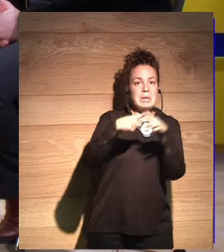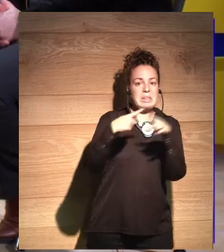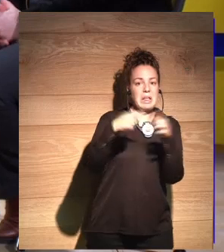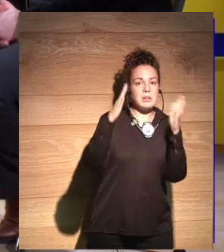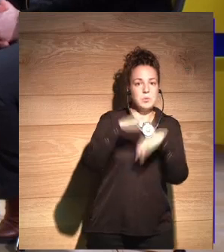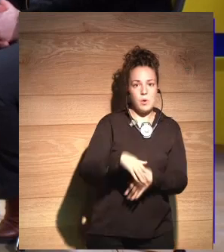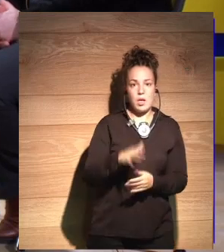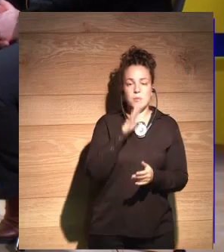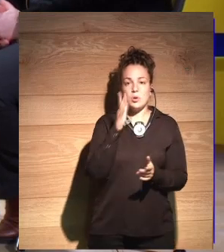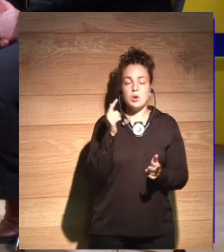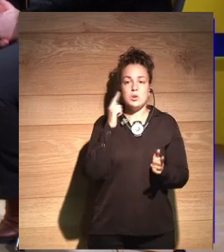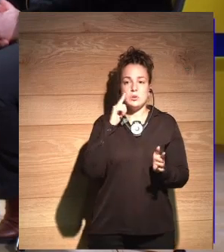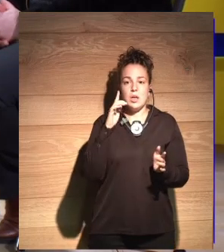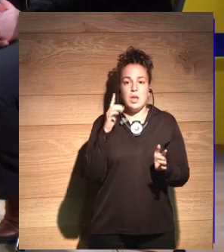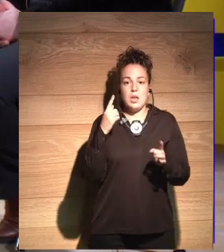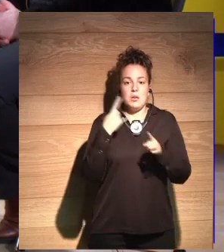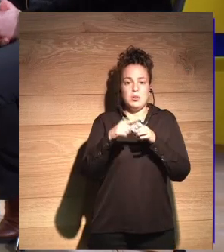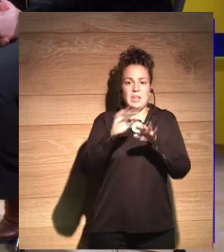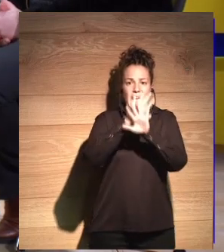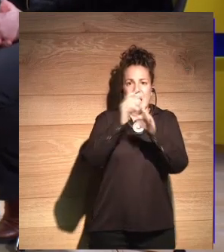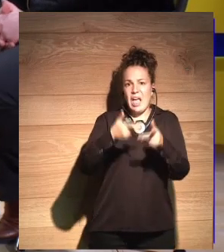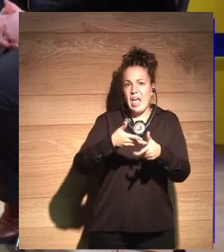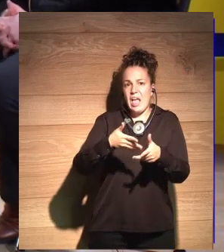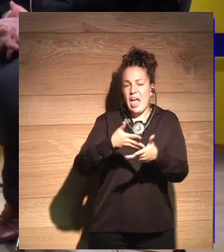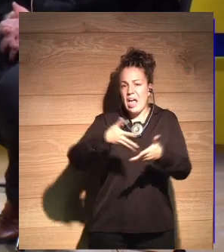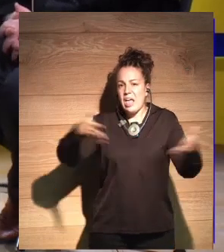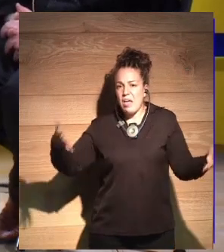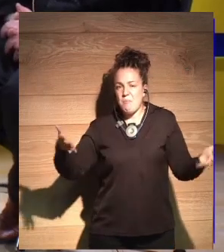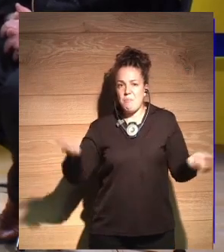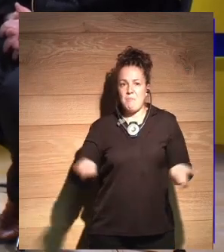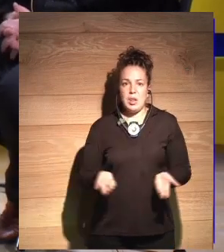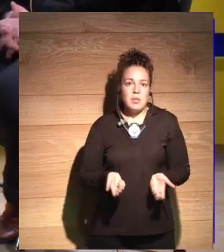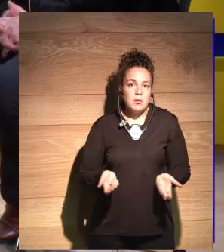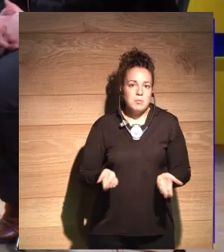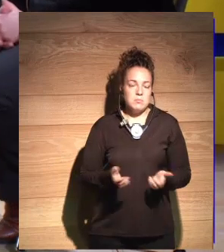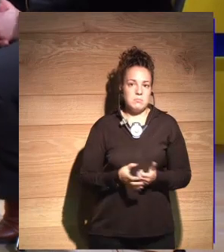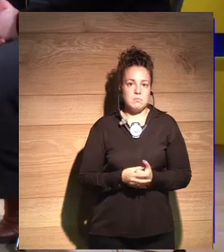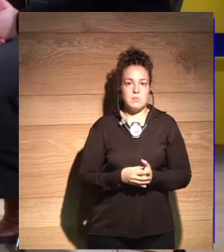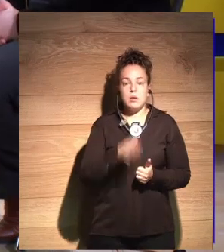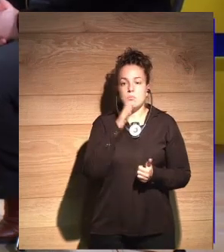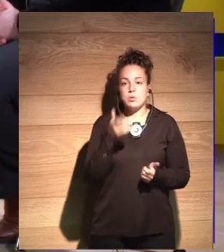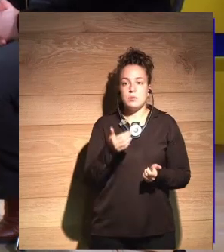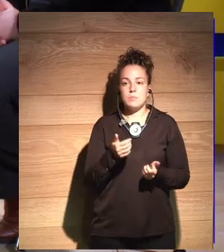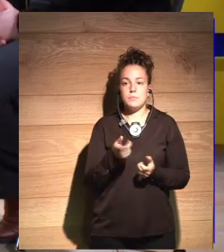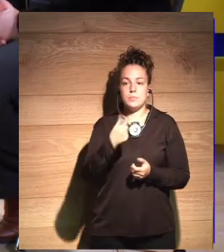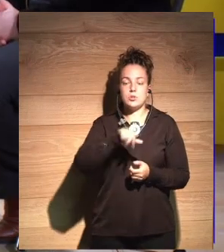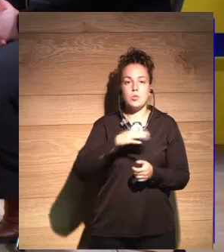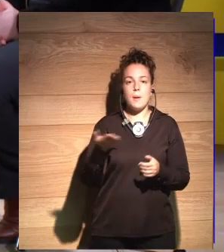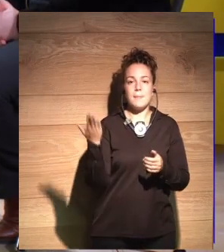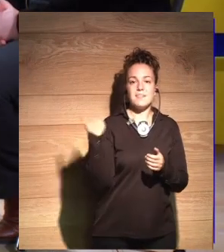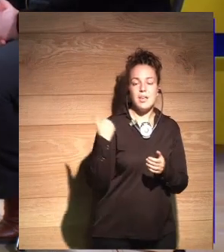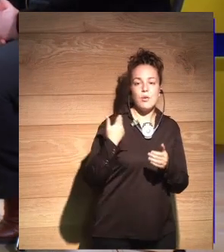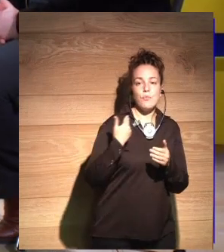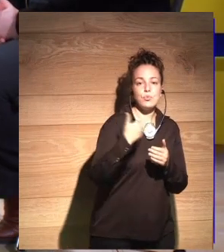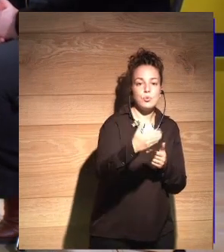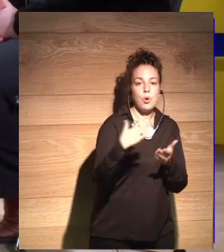people are farming with oxen right now. We have all of the past and all of the future at the same